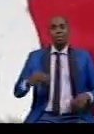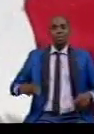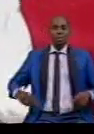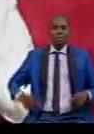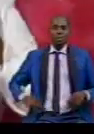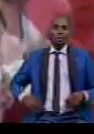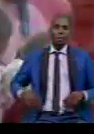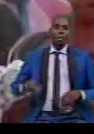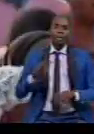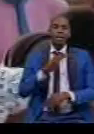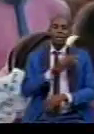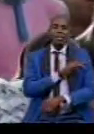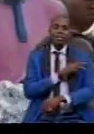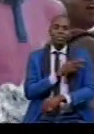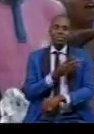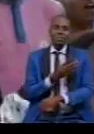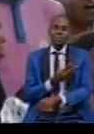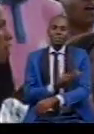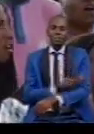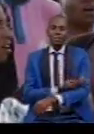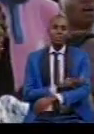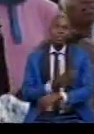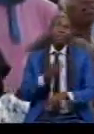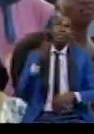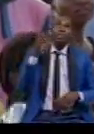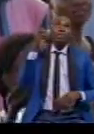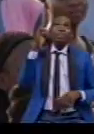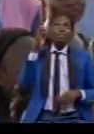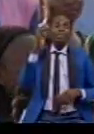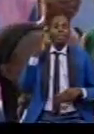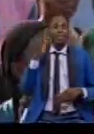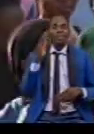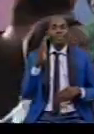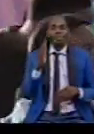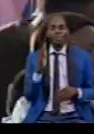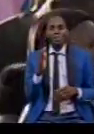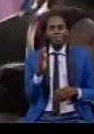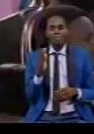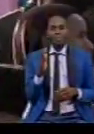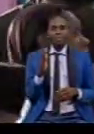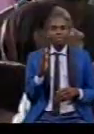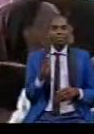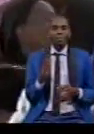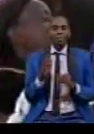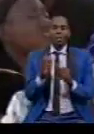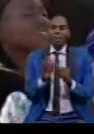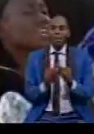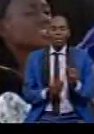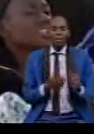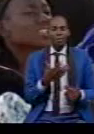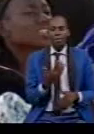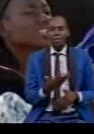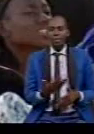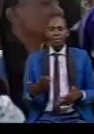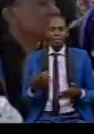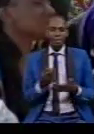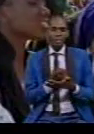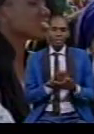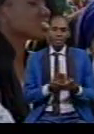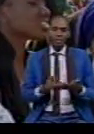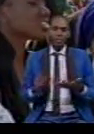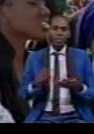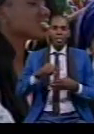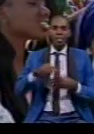As you have not read the books, people are lovingly giving to